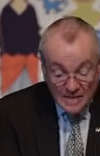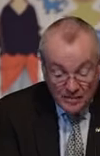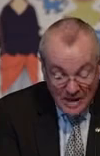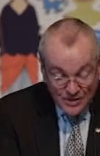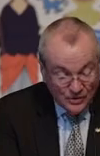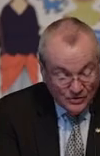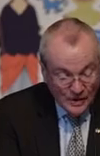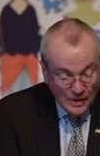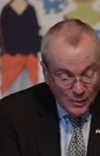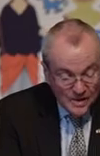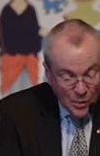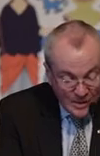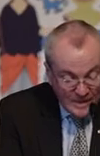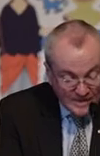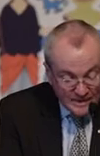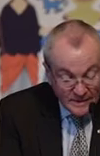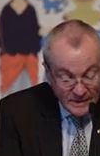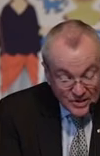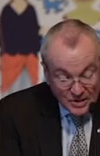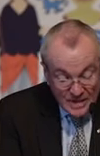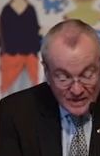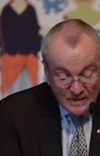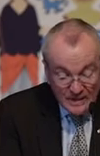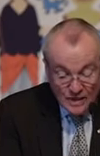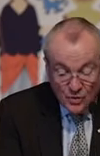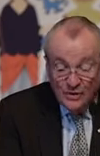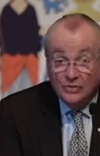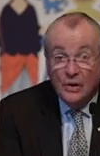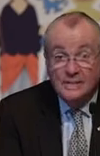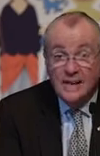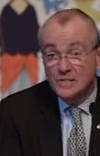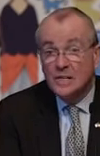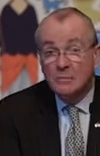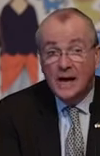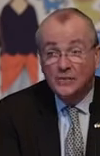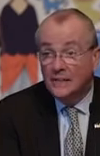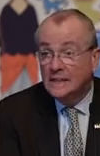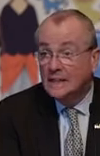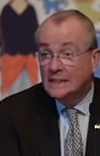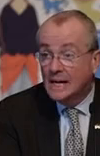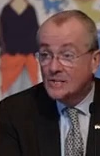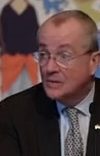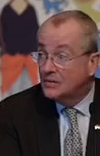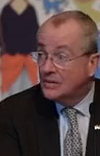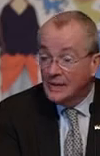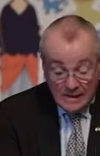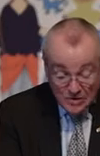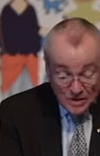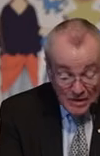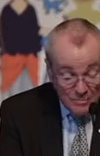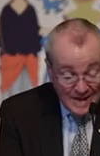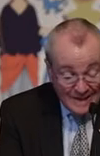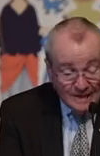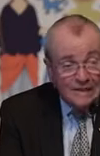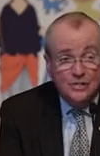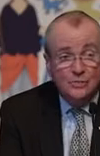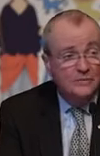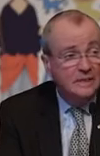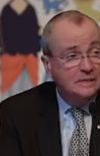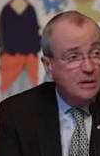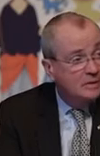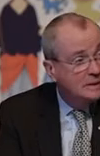are valuable metrics. We know we need to significantly increase our testing capacity. I said this, I think, yesterday, by at